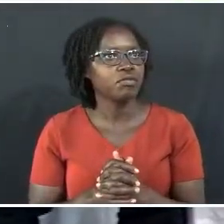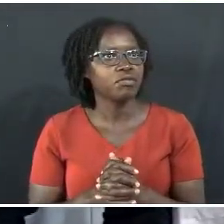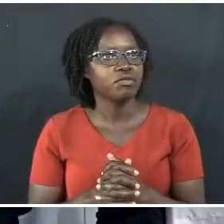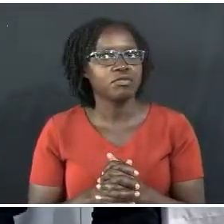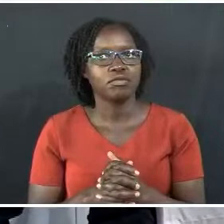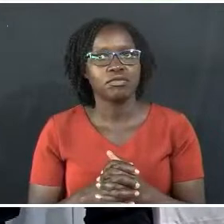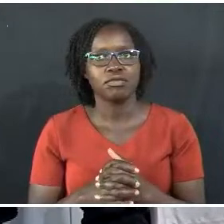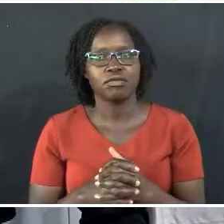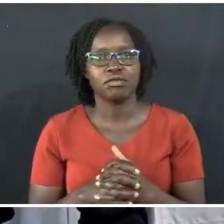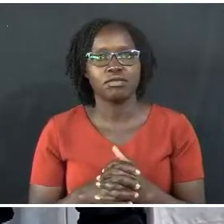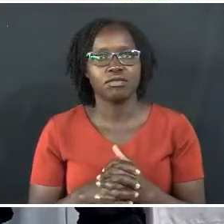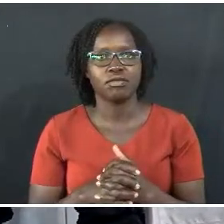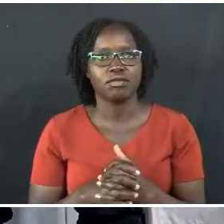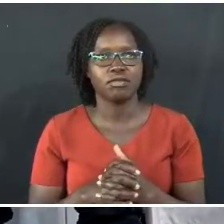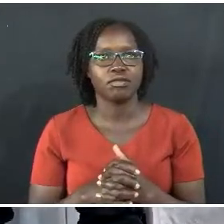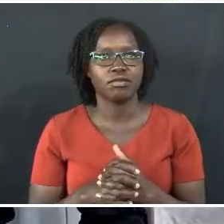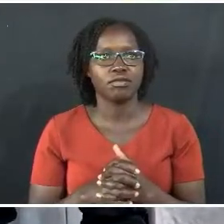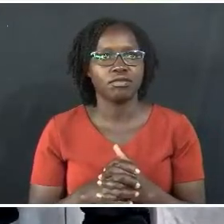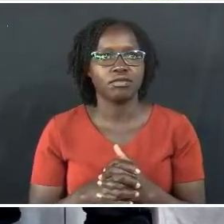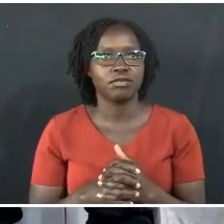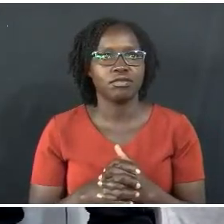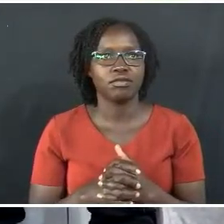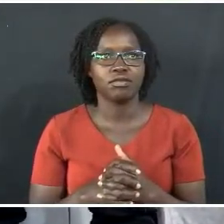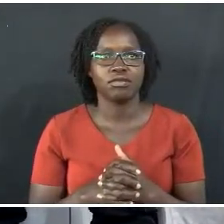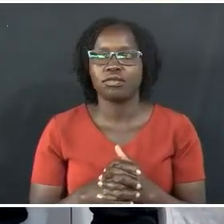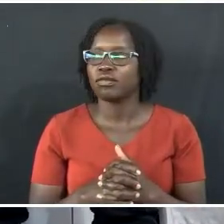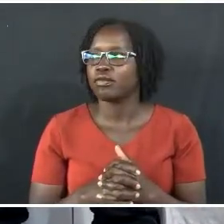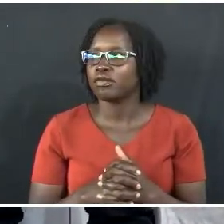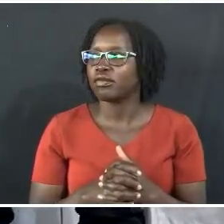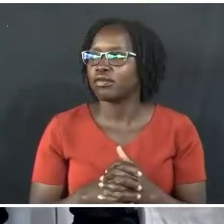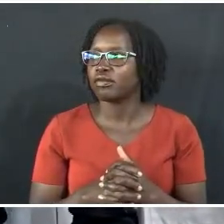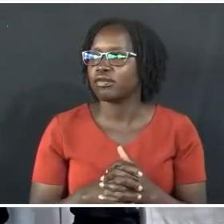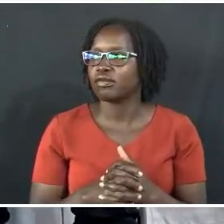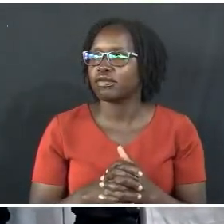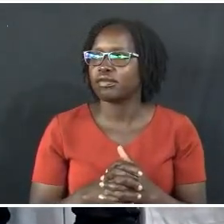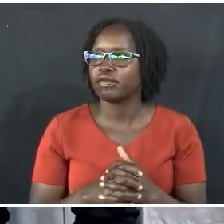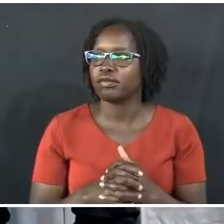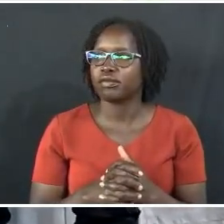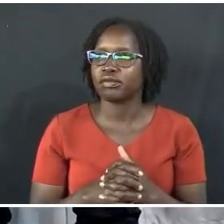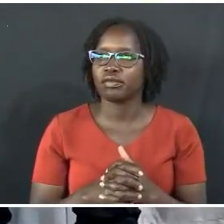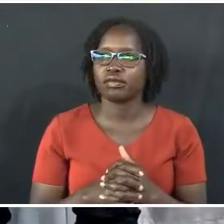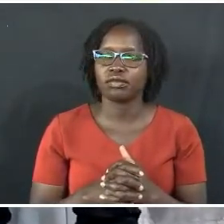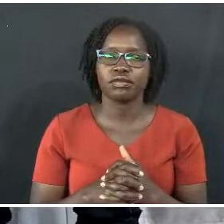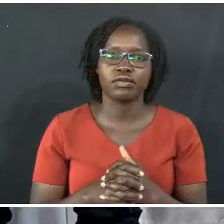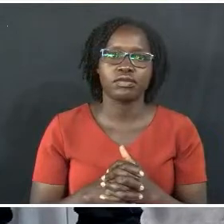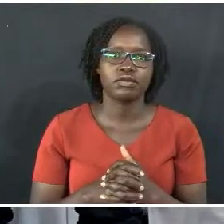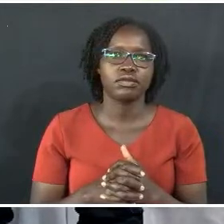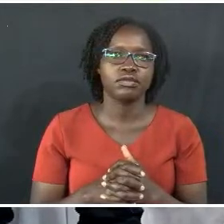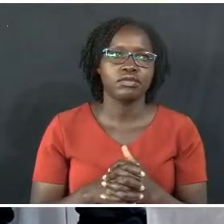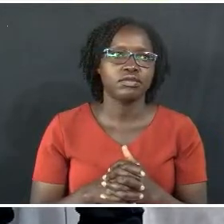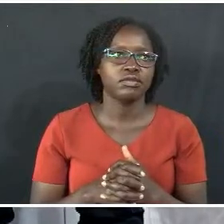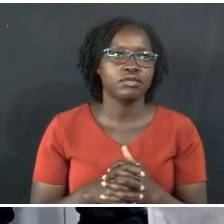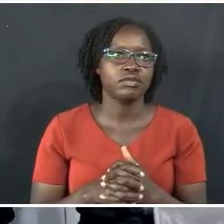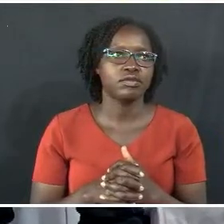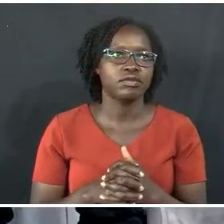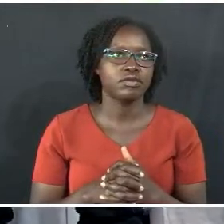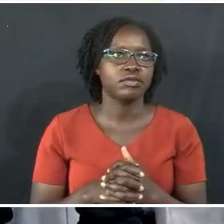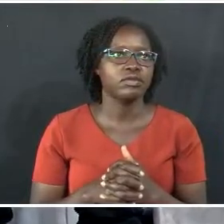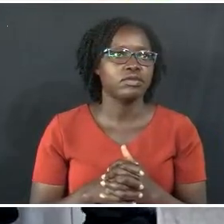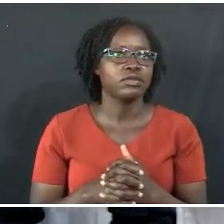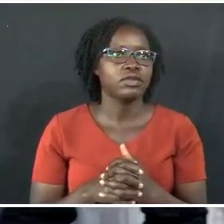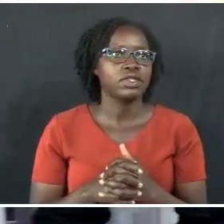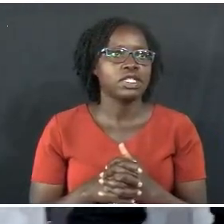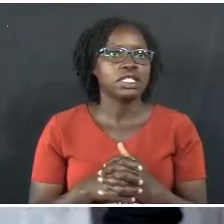Well done. Do I have somebody there saying, Pastor, I do not want